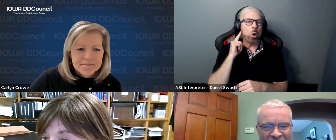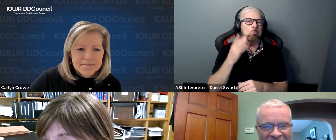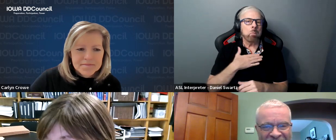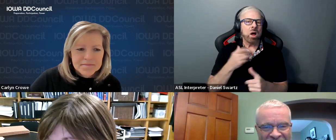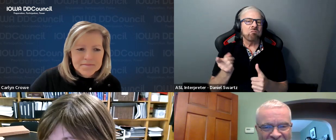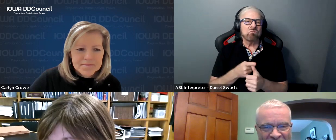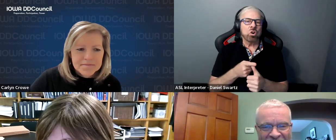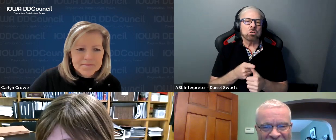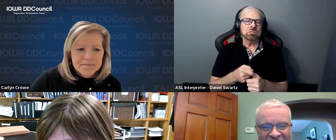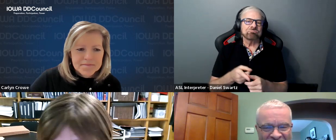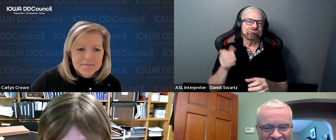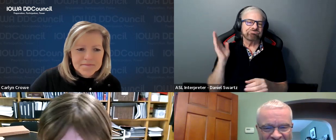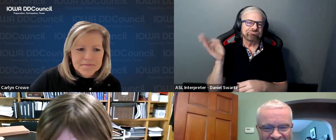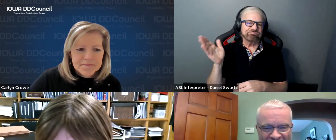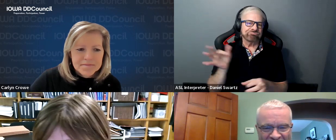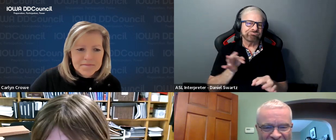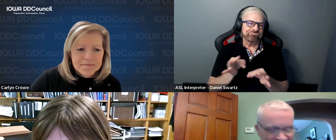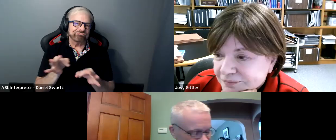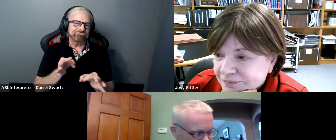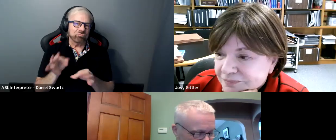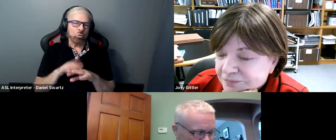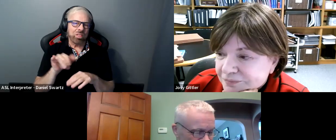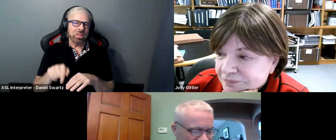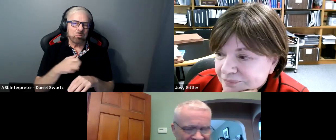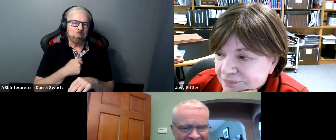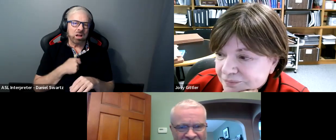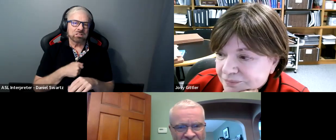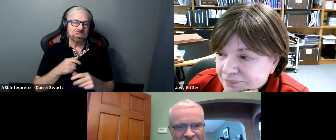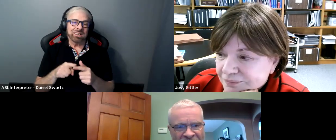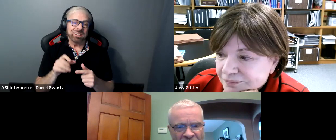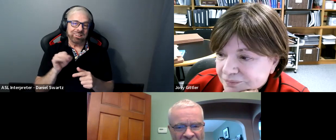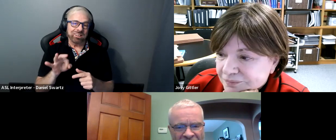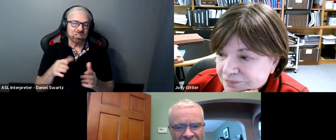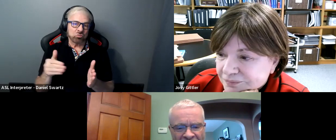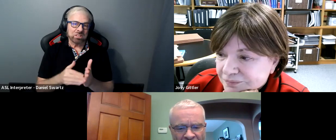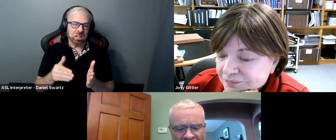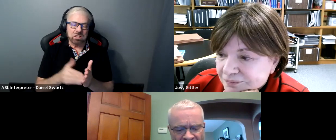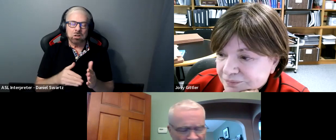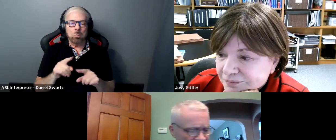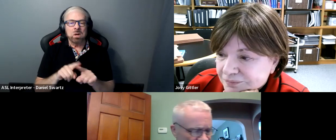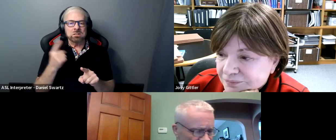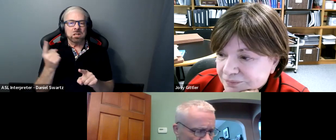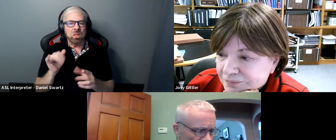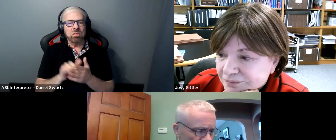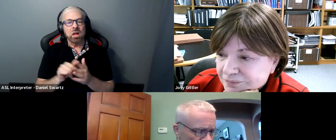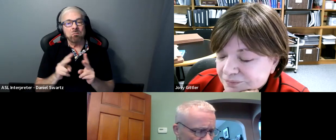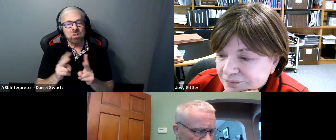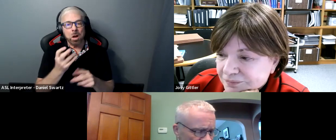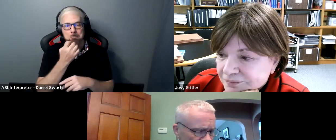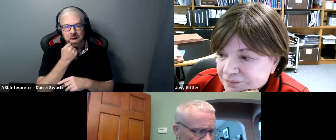this already. So I apologize if it's redundant for you, but it is really something that I've become very passionate